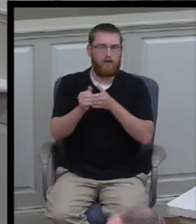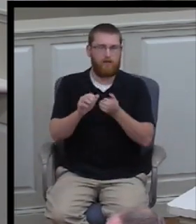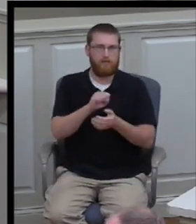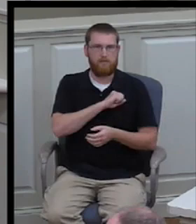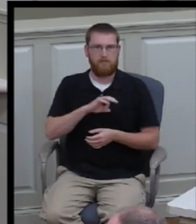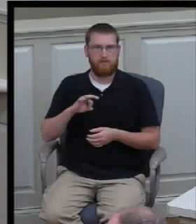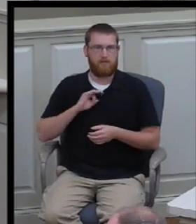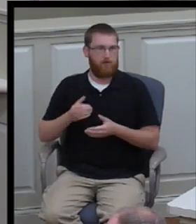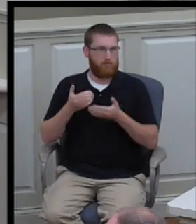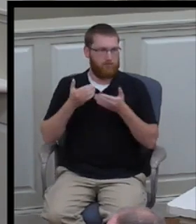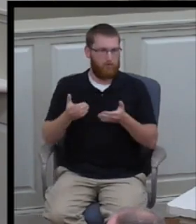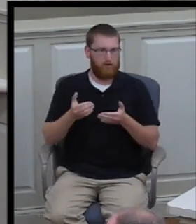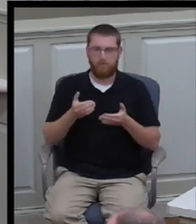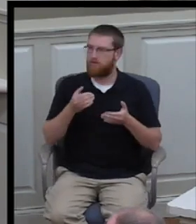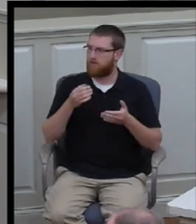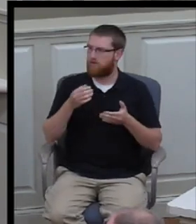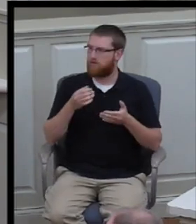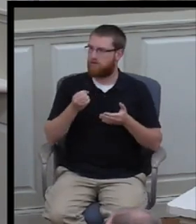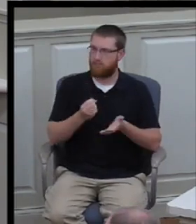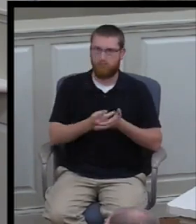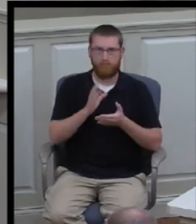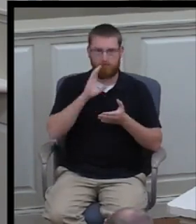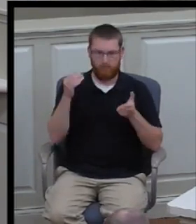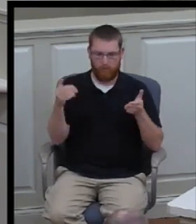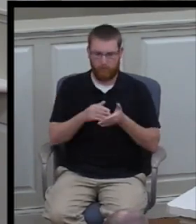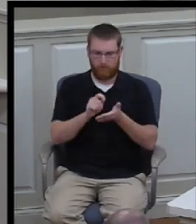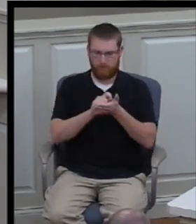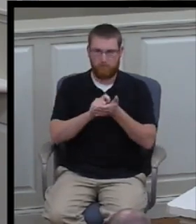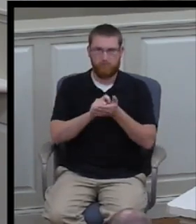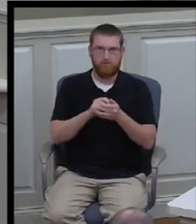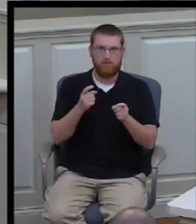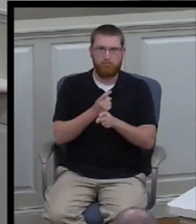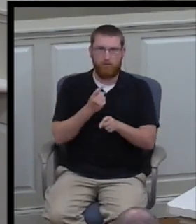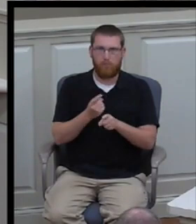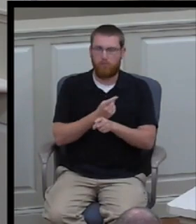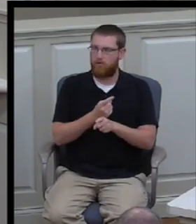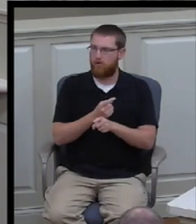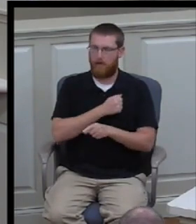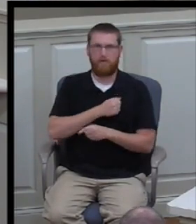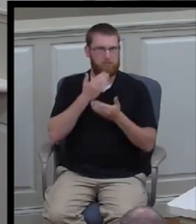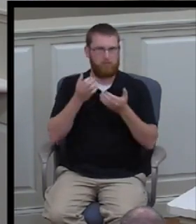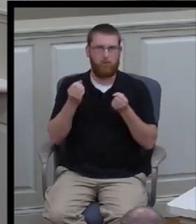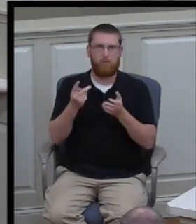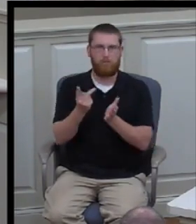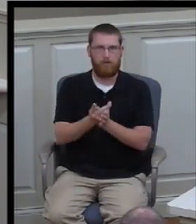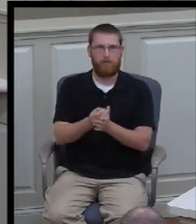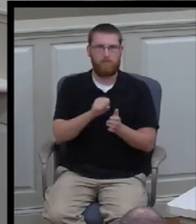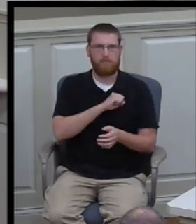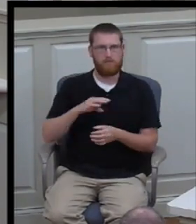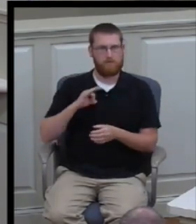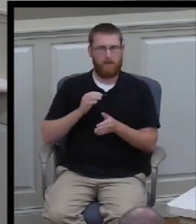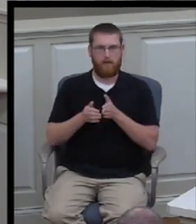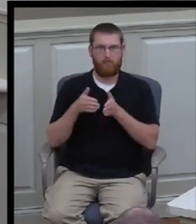That's consensus? fine, that's fine. Make that motion. Yeah, I move that we direct staff to continue this research process so that this